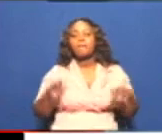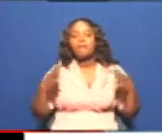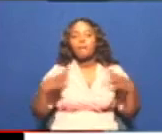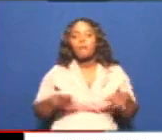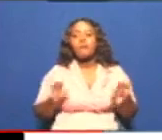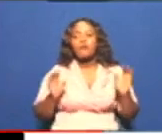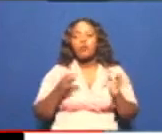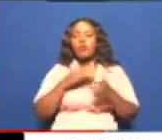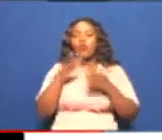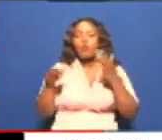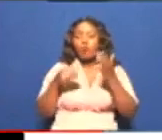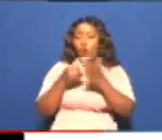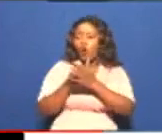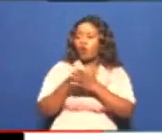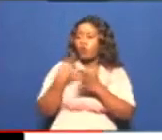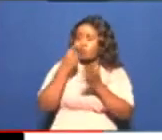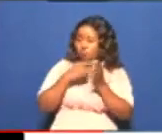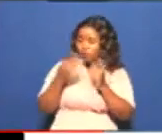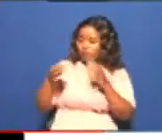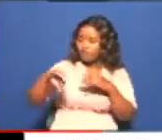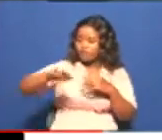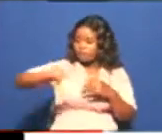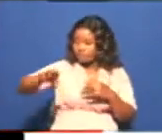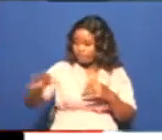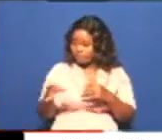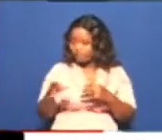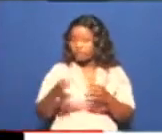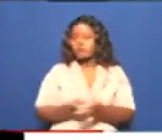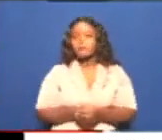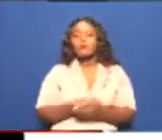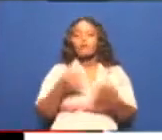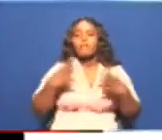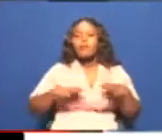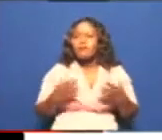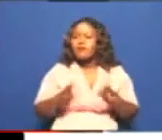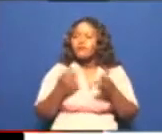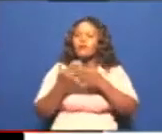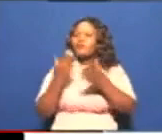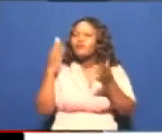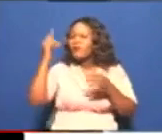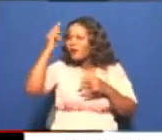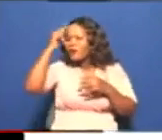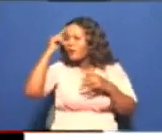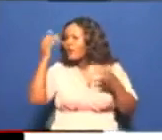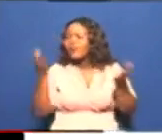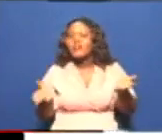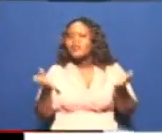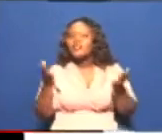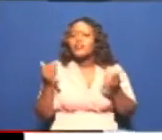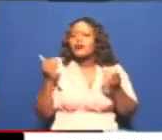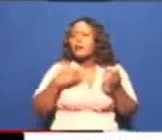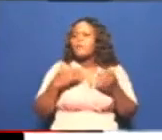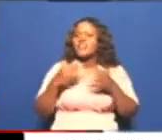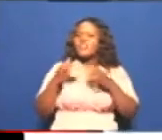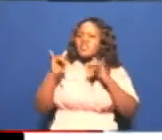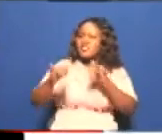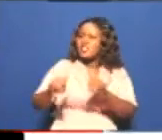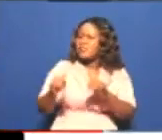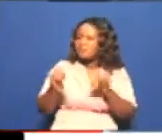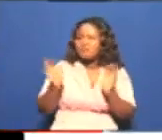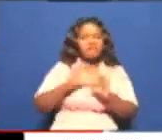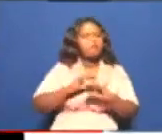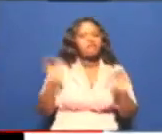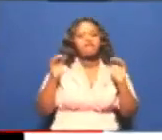wale wa Trans Nzoia. So wale ambao walikuwa nasema wanatembea toa uniform, Natembeya ametoa uniform